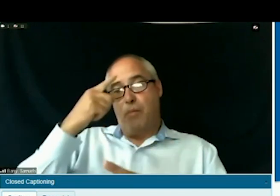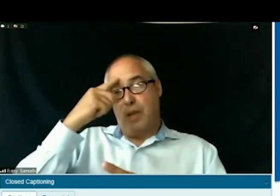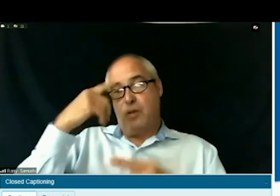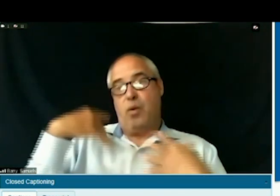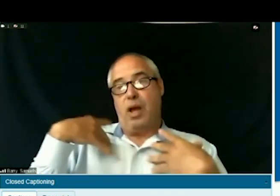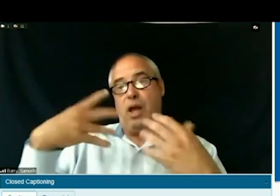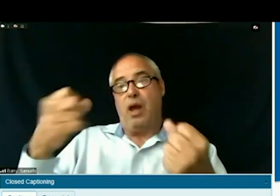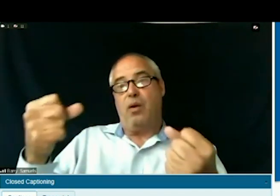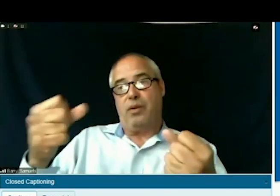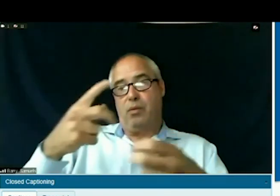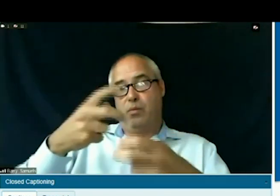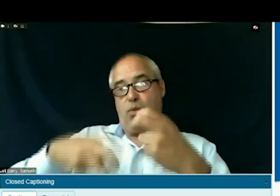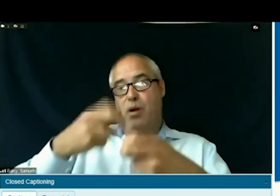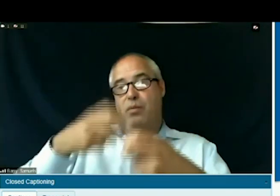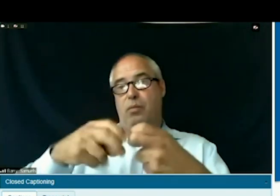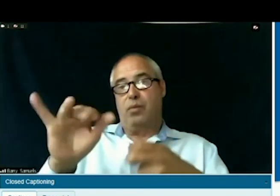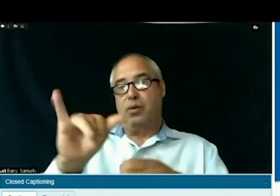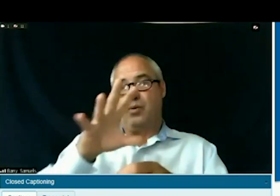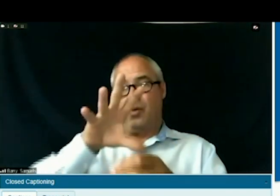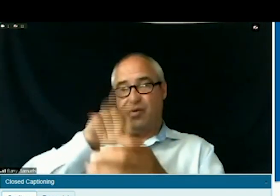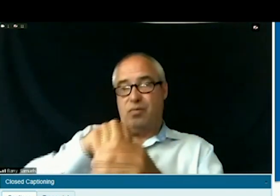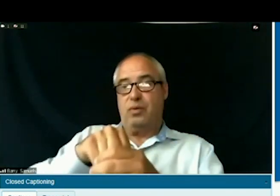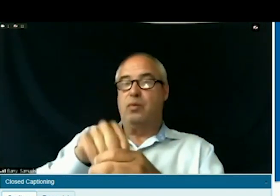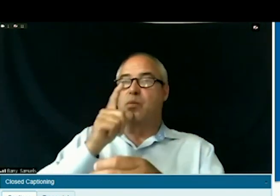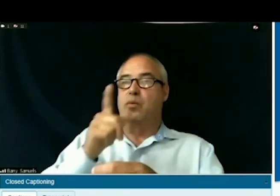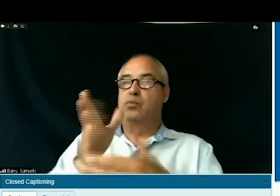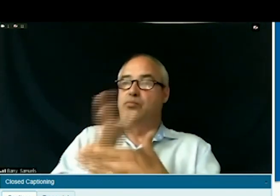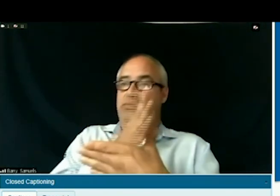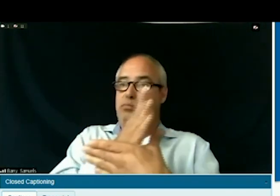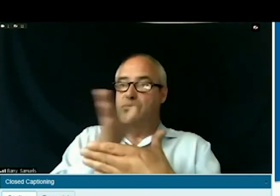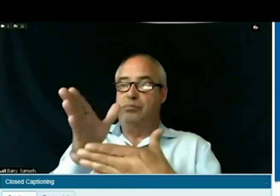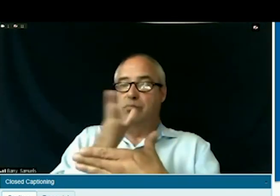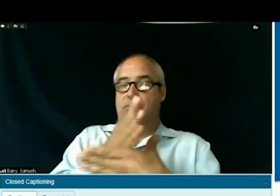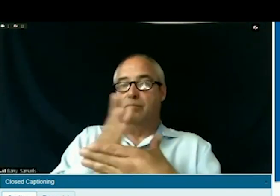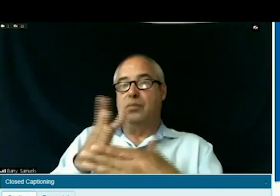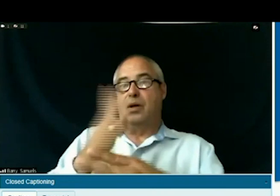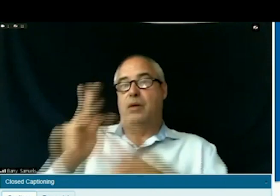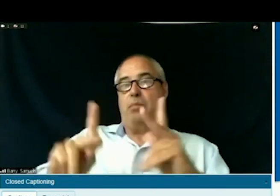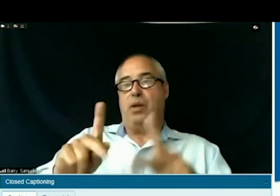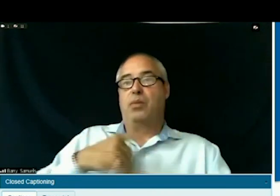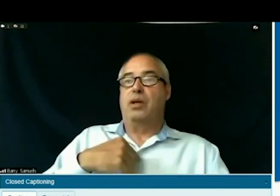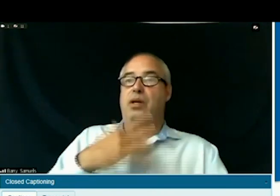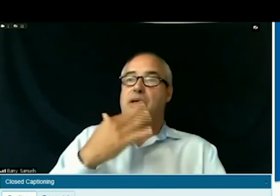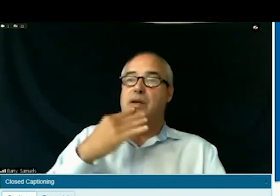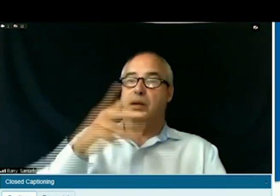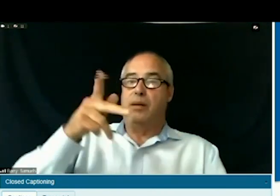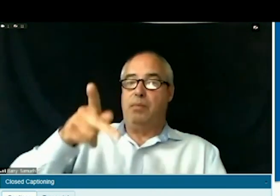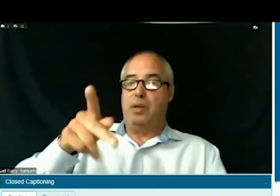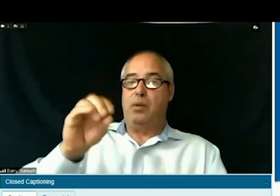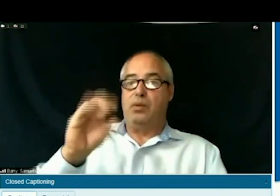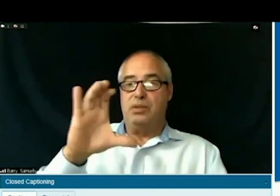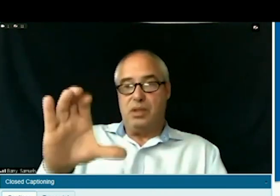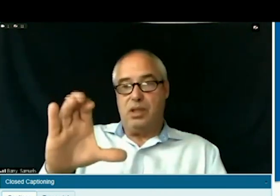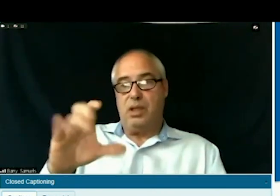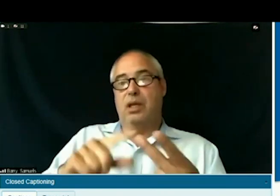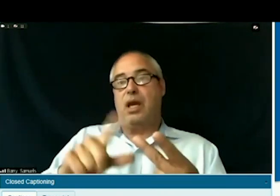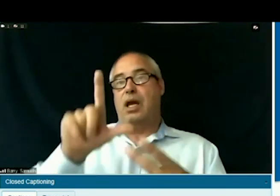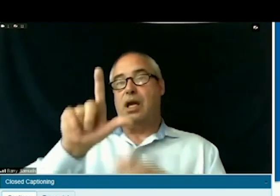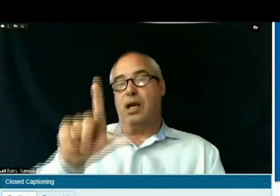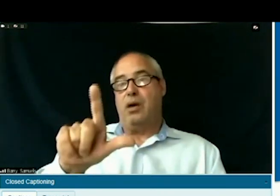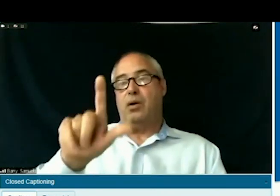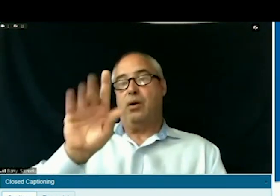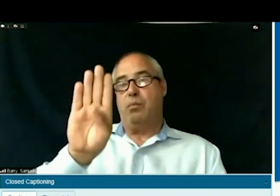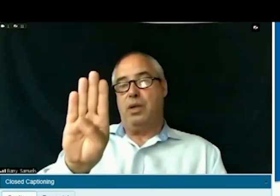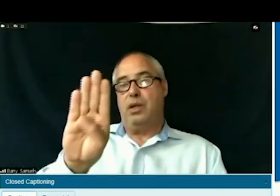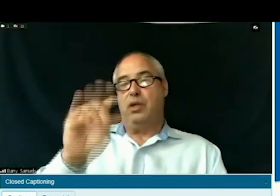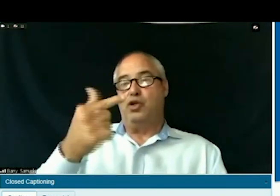then if we start to really talk about intersectionality and the impact on people of color, people identified as LGBTQ, we need to be very collective